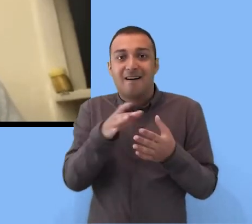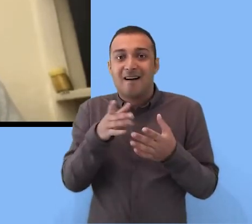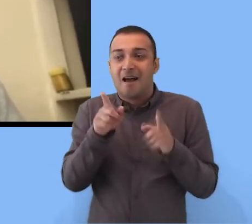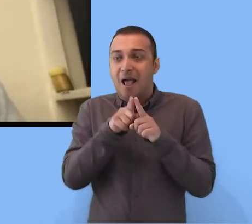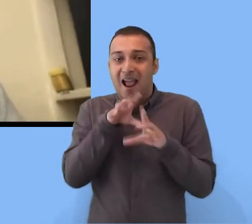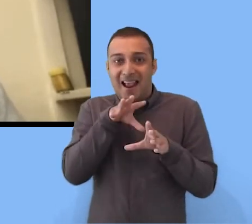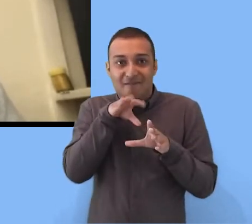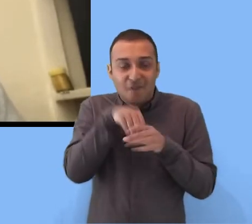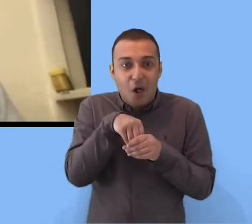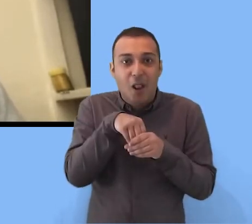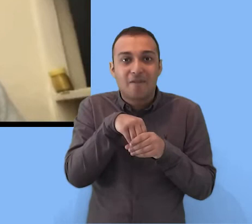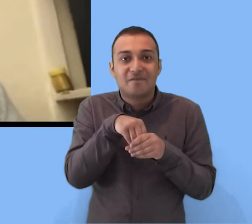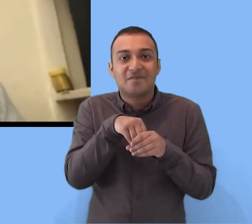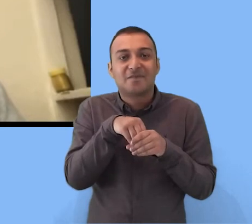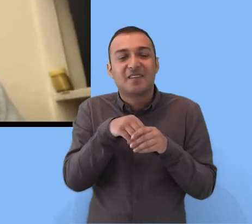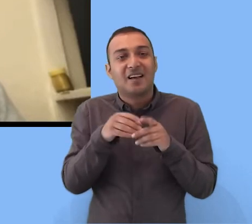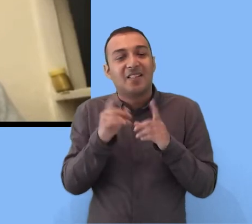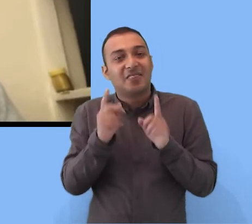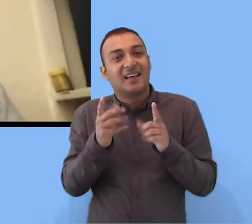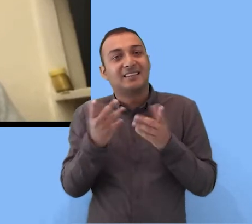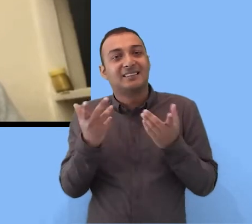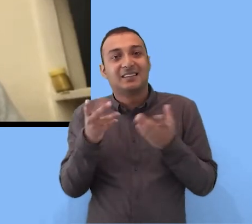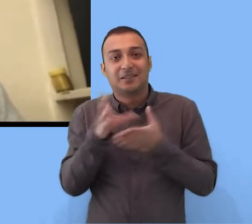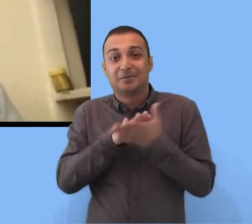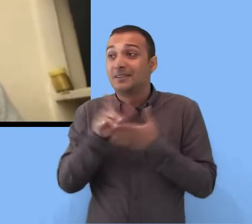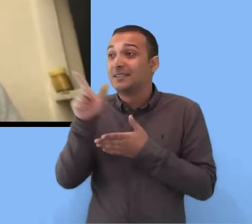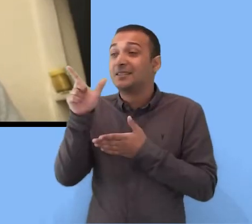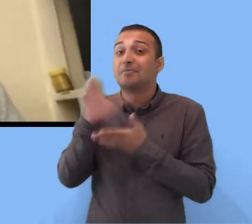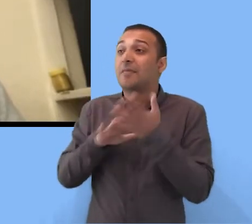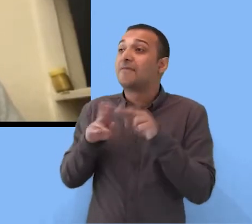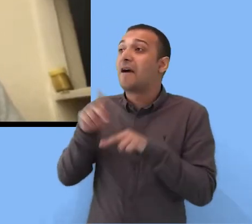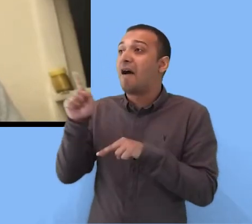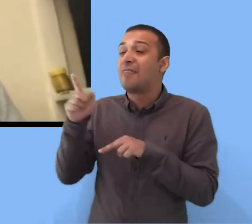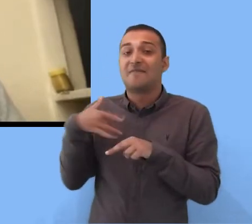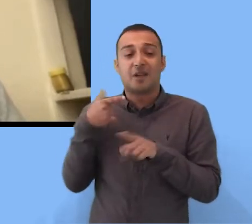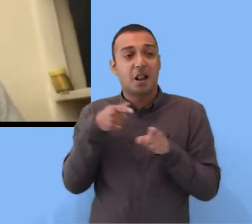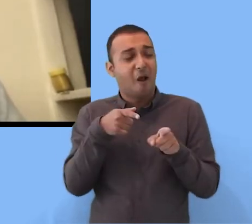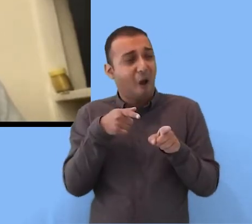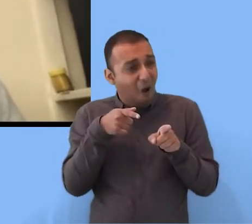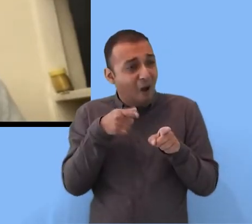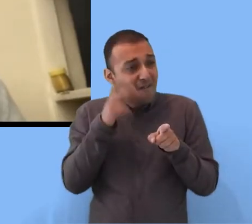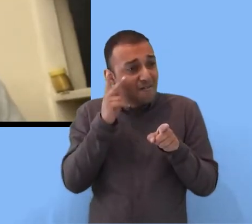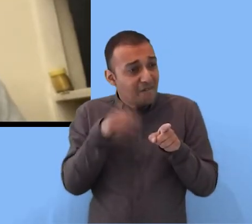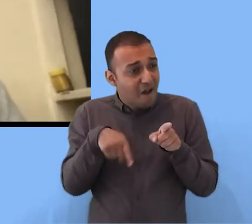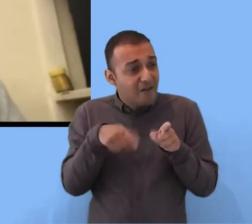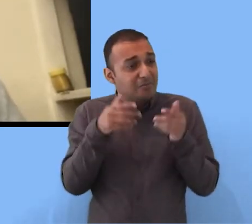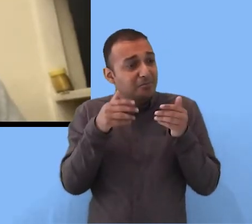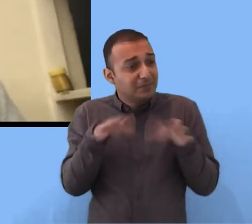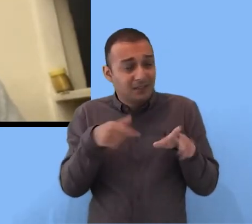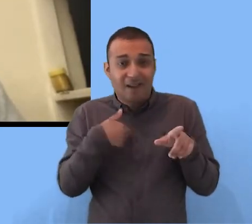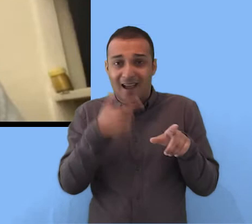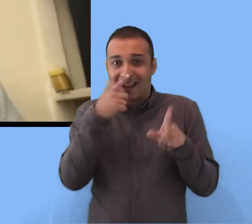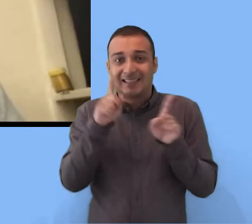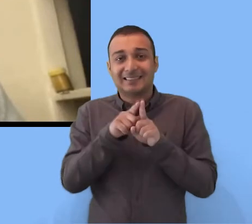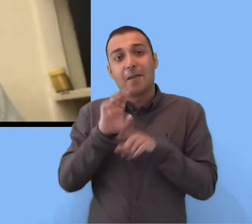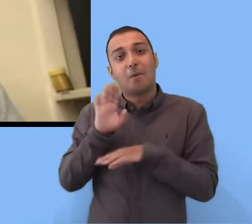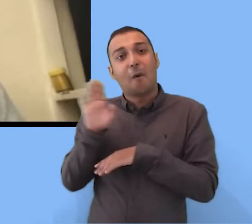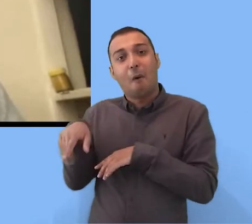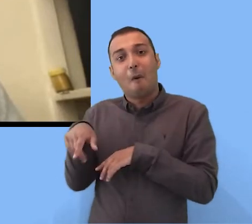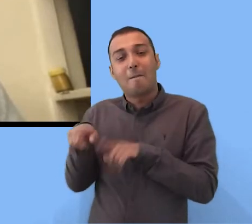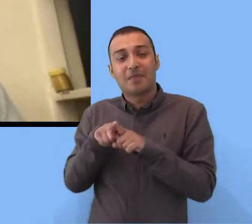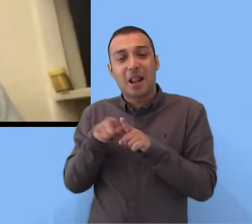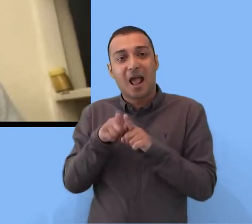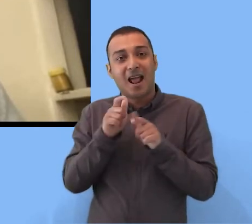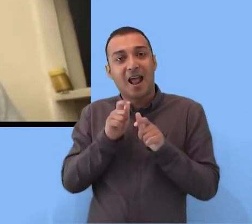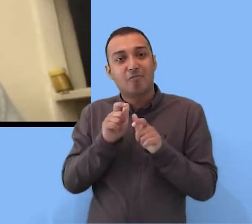learning experience so they can do something at home with the same things that you've been doing in the setting at home, because it's important